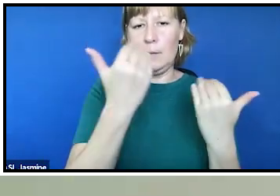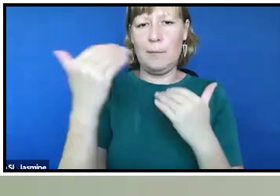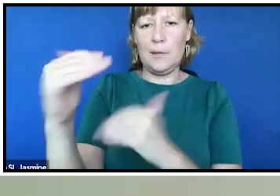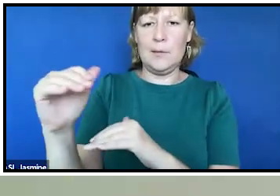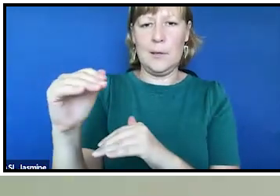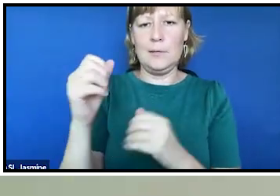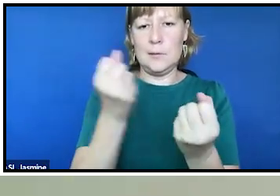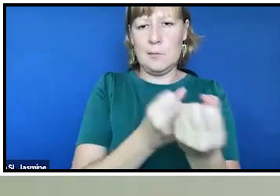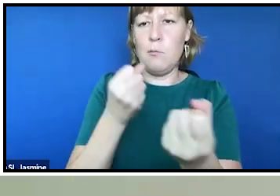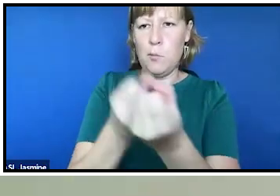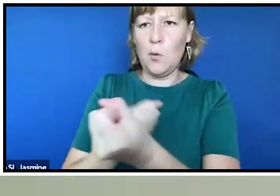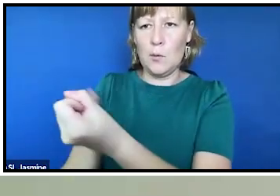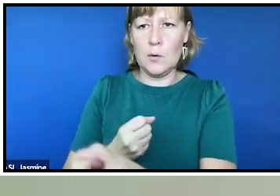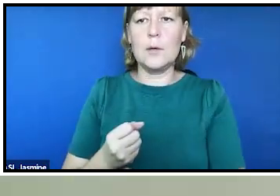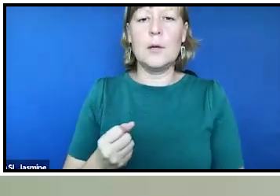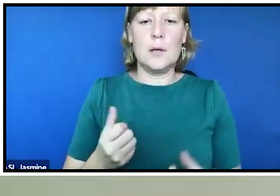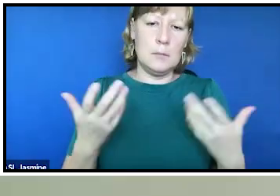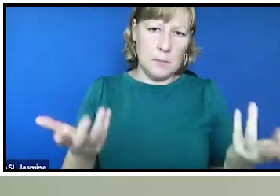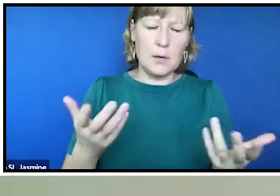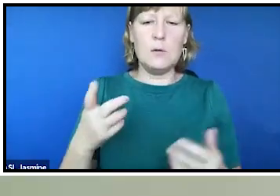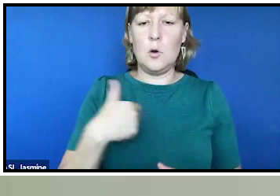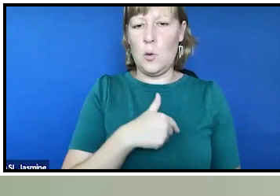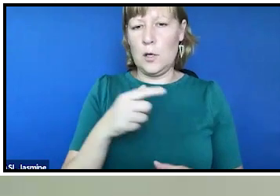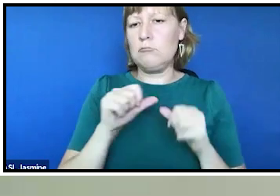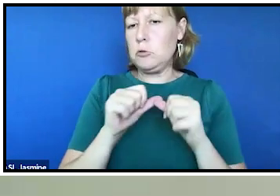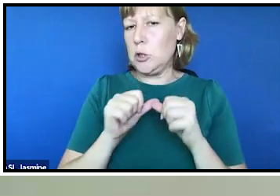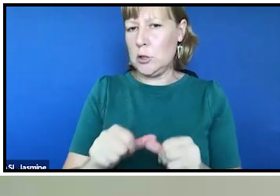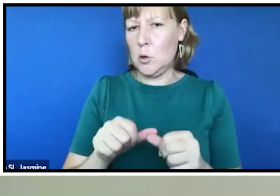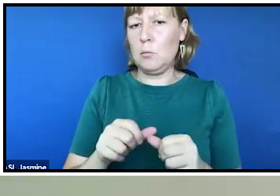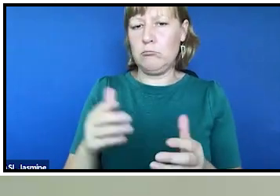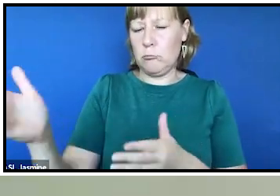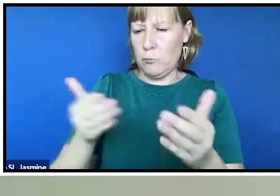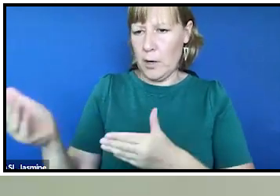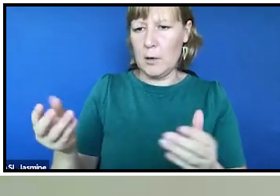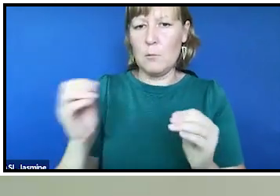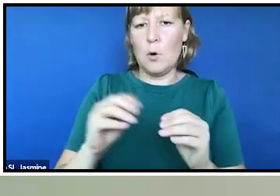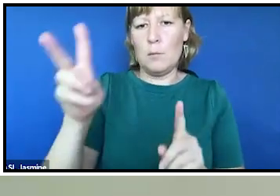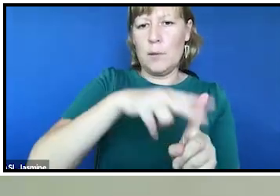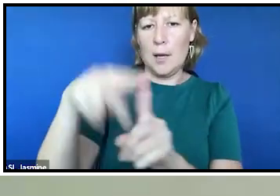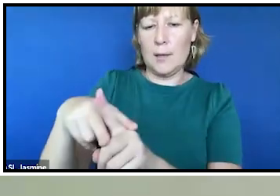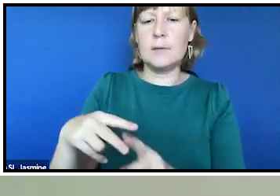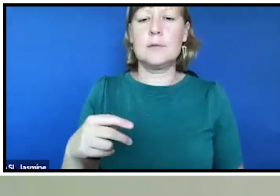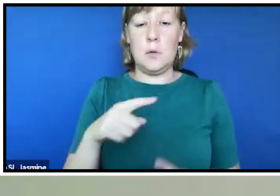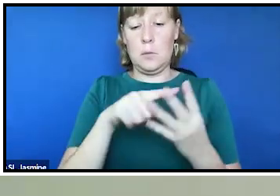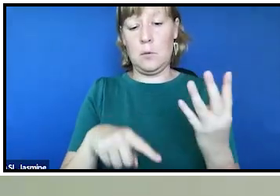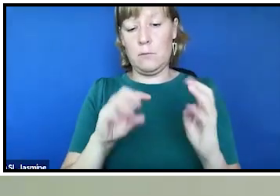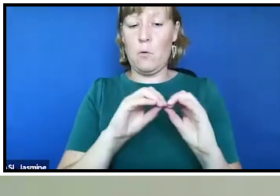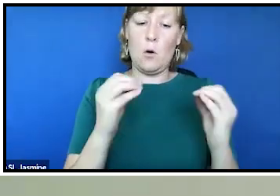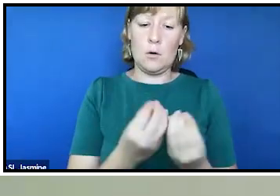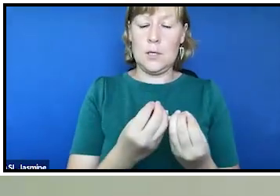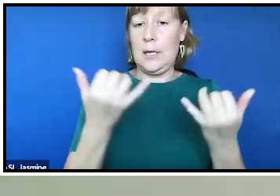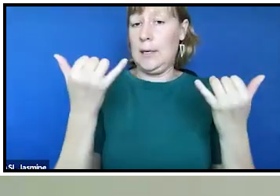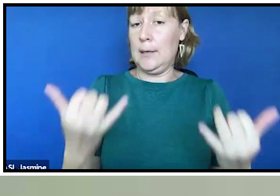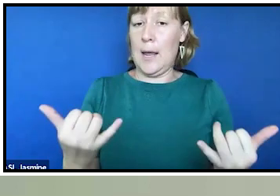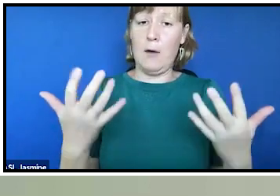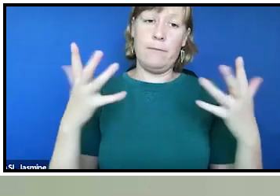again, they're still just going through the application process too. So it does not mean that any of the people that I just named are now conflict-free